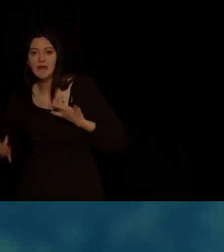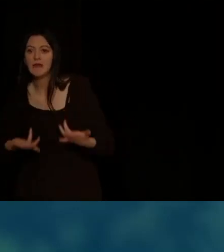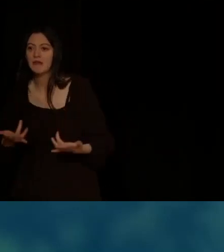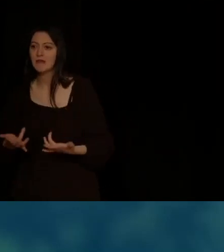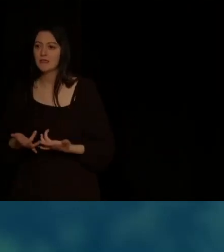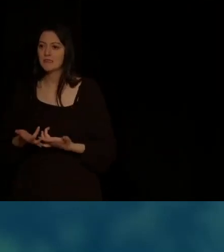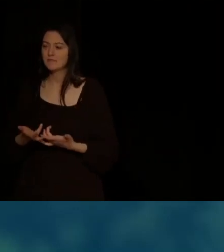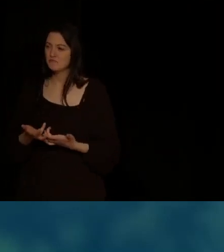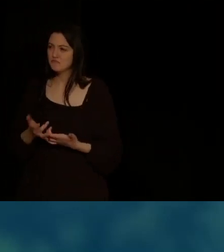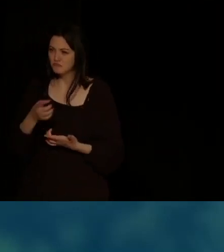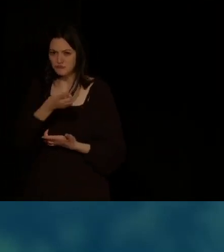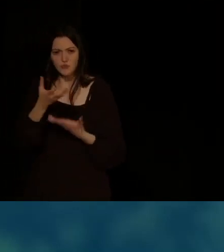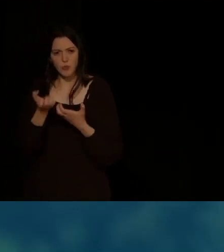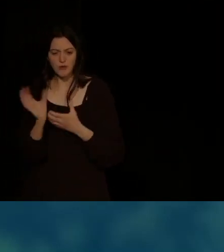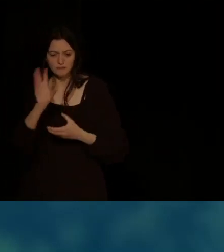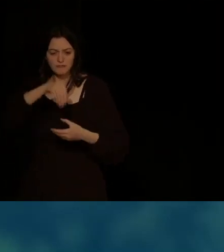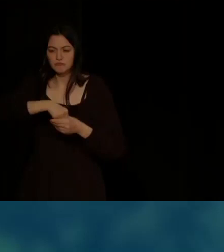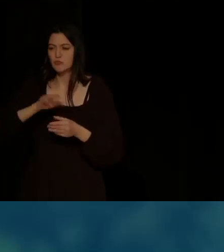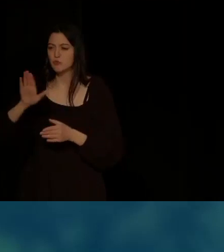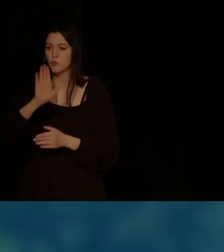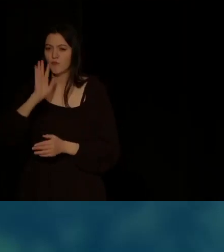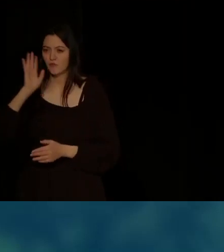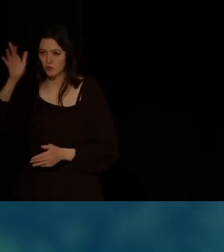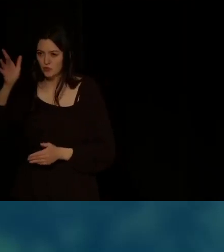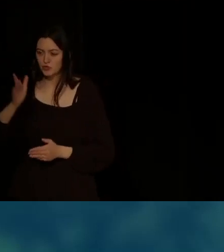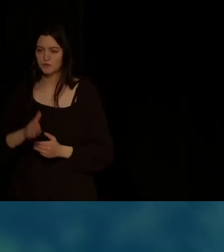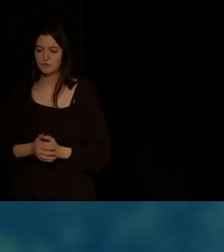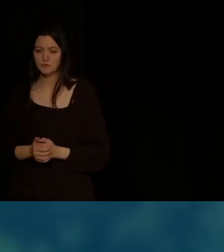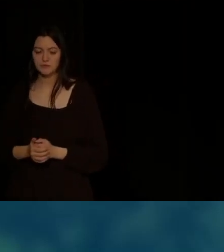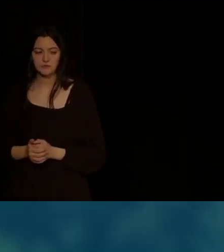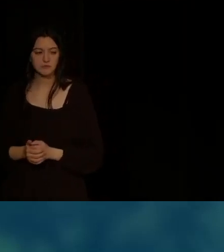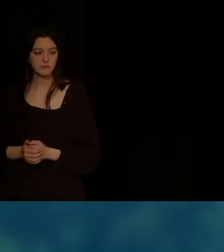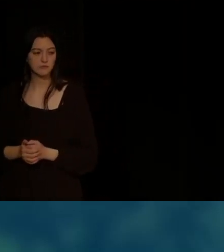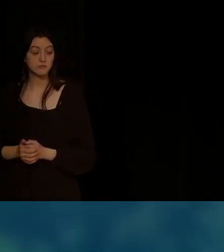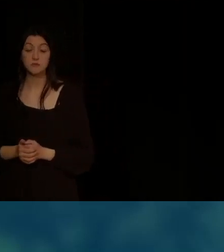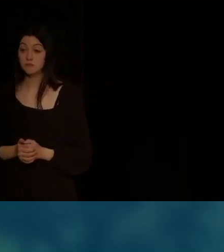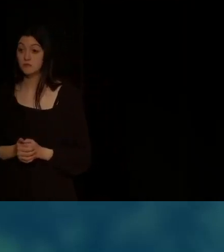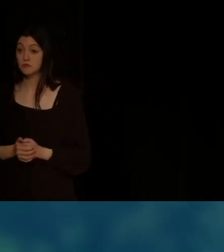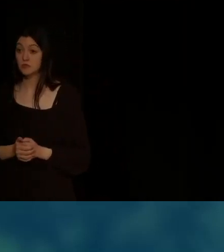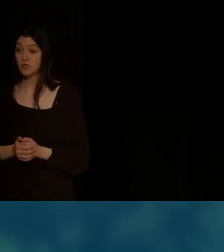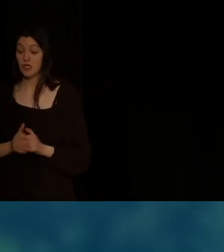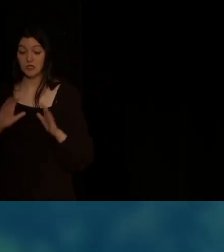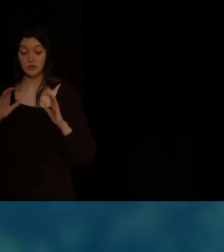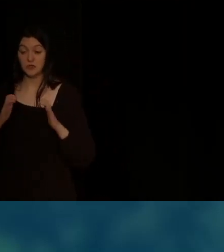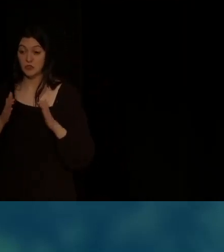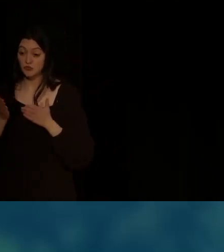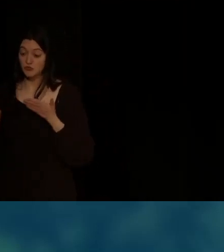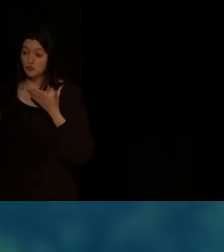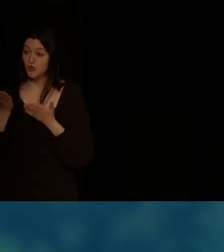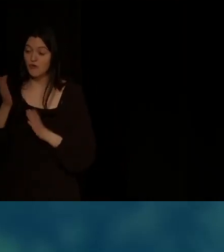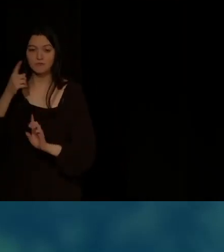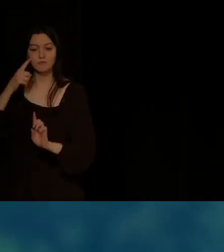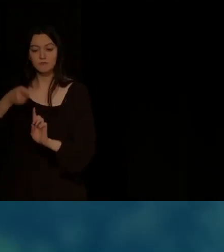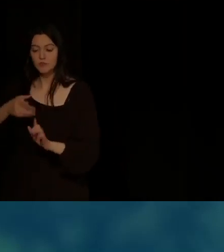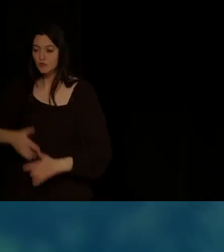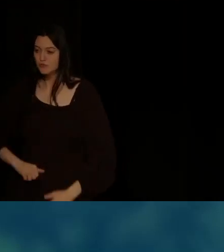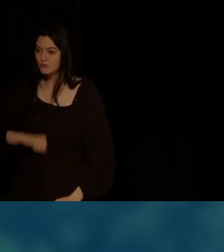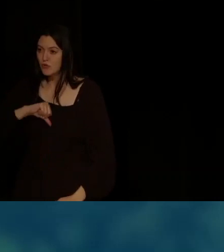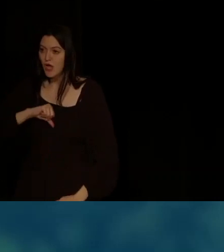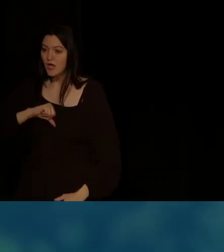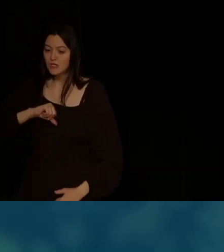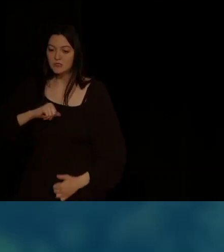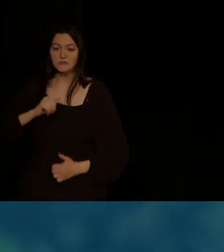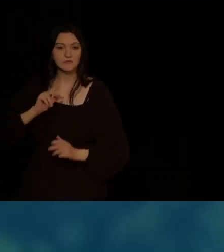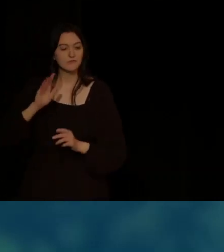a place that you want to be your future. Our brand should serve as a point of pride for the residents of the most